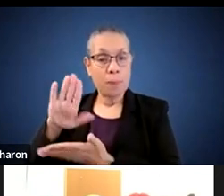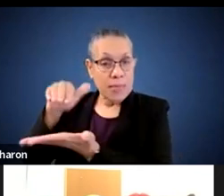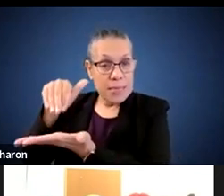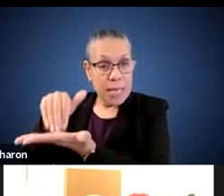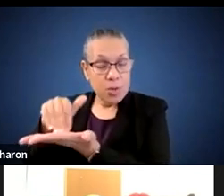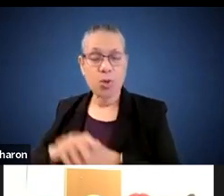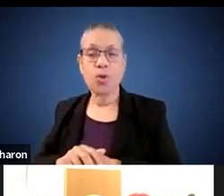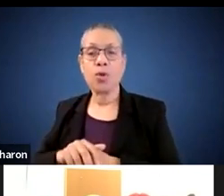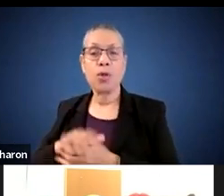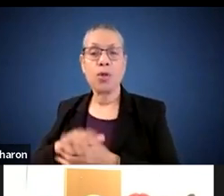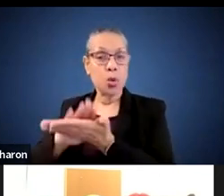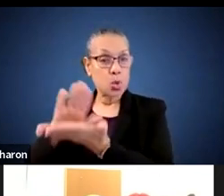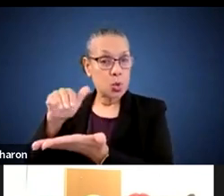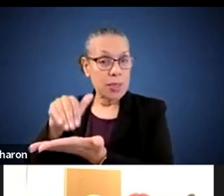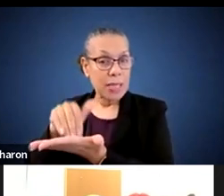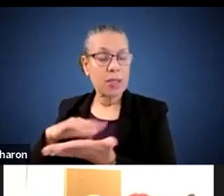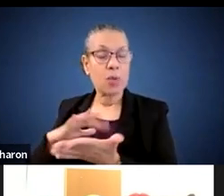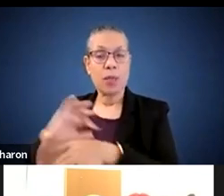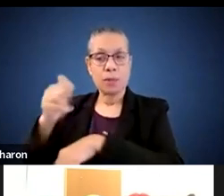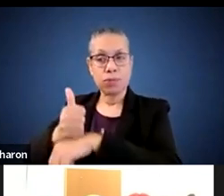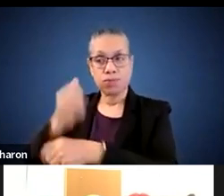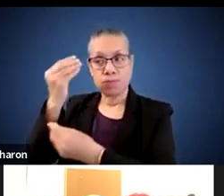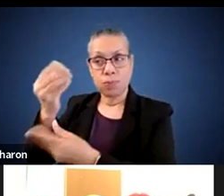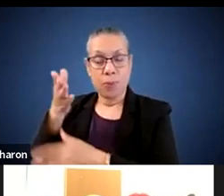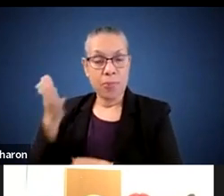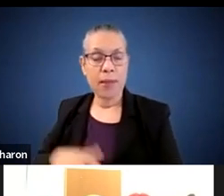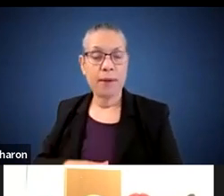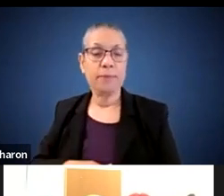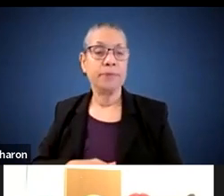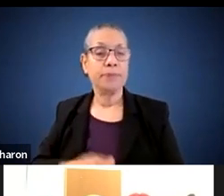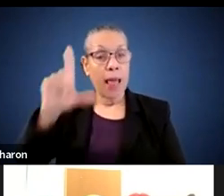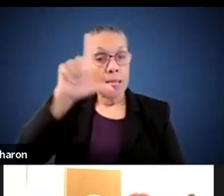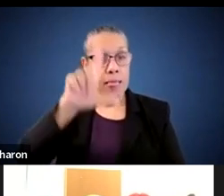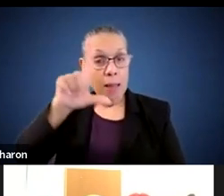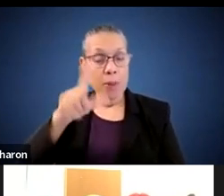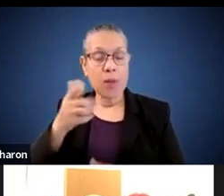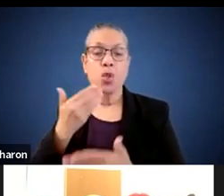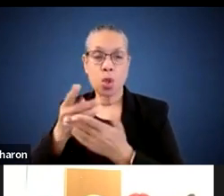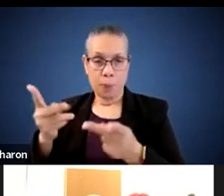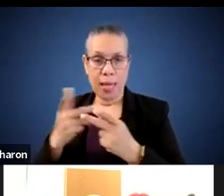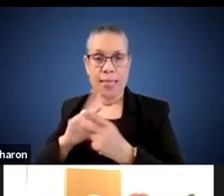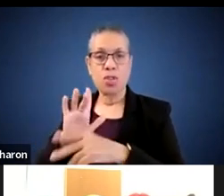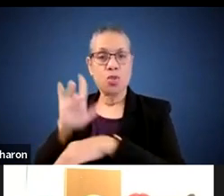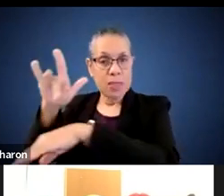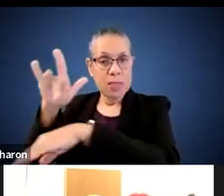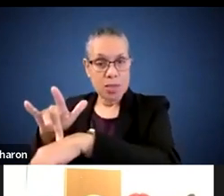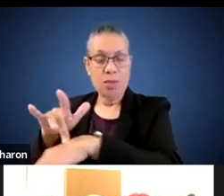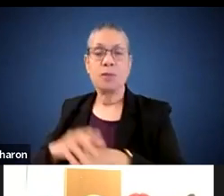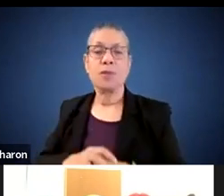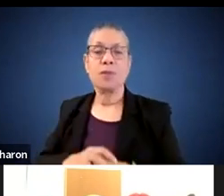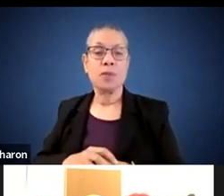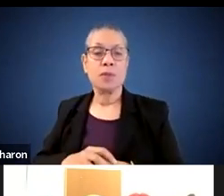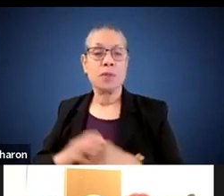Center um we can do a pop-up there I think the libraries are another area that we're we're going to work toward um housing